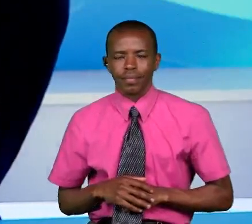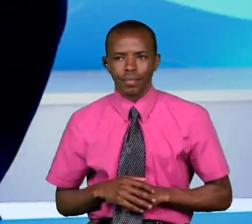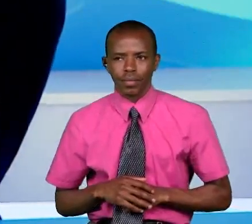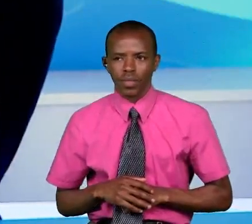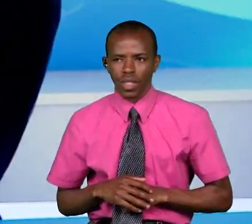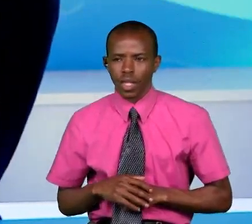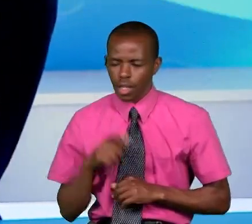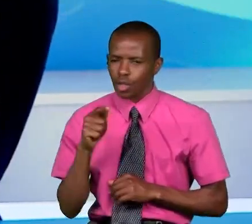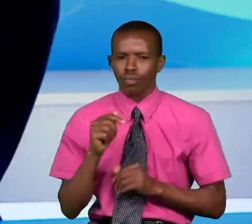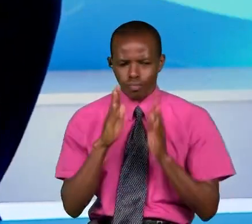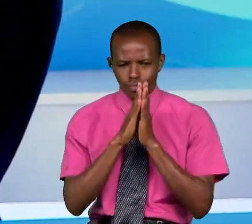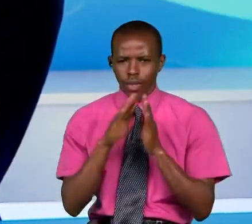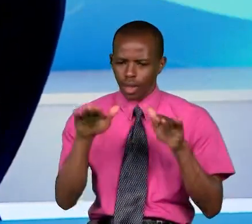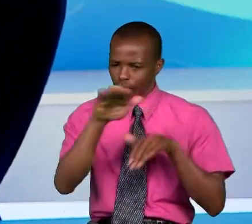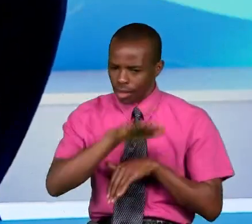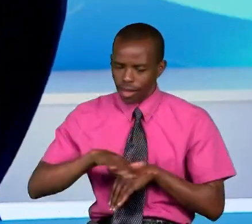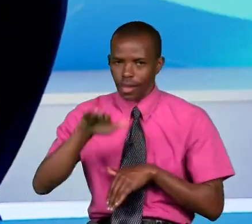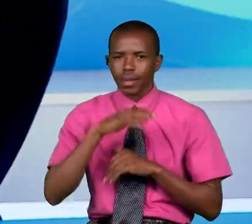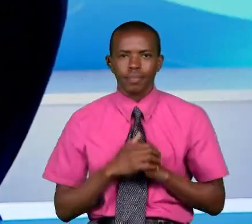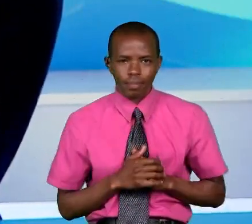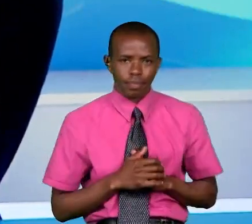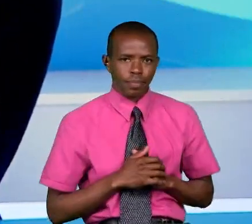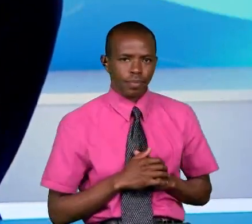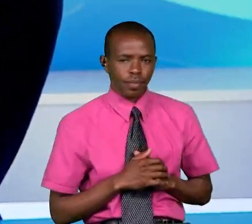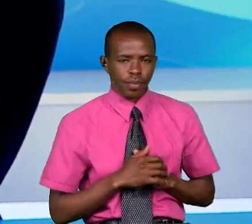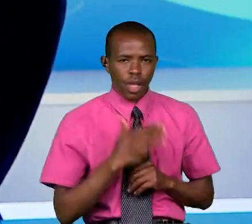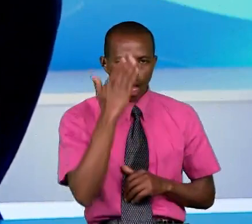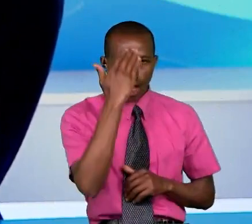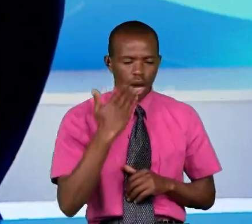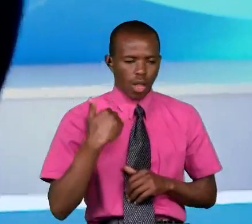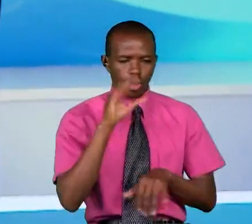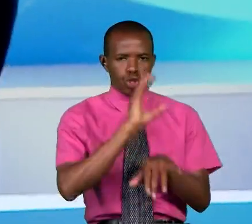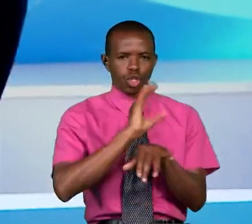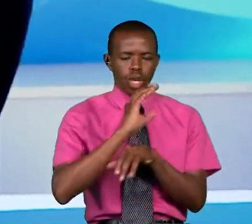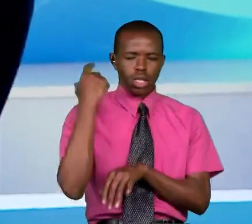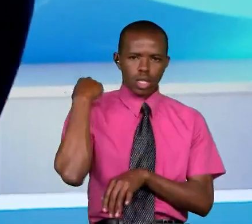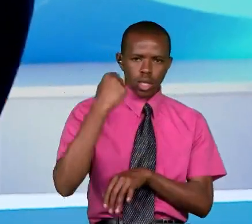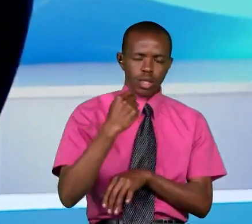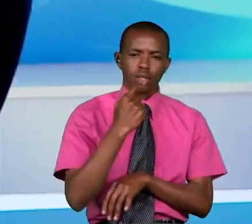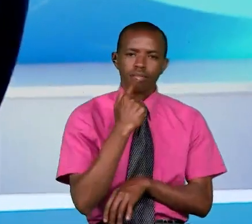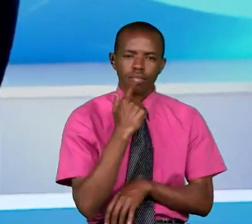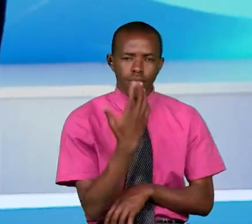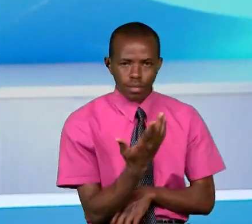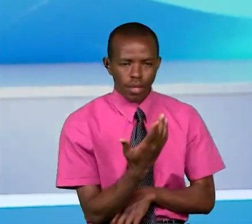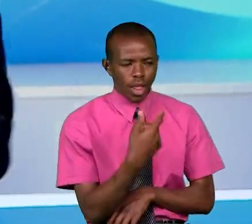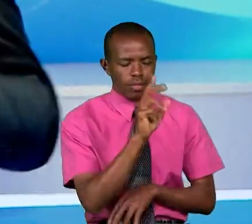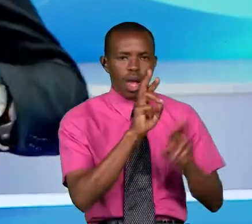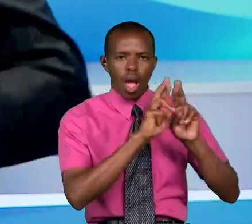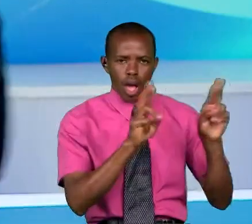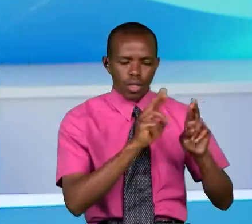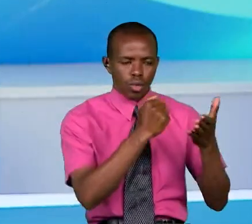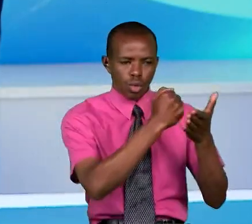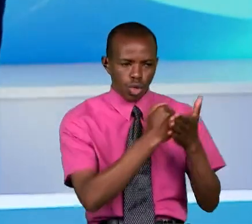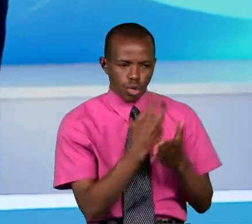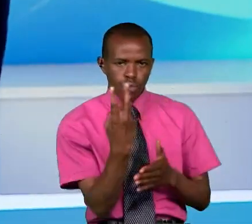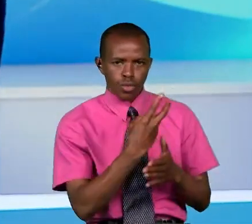It's going to be okay. Yeah, it's okay. Now, the Catholic Church yesterday intimated that they are ready to reconcile the